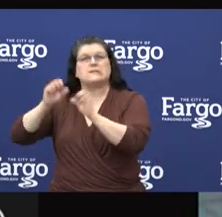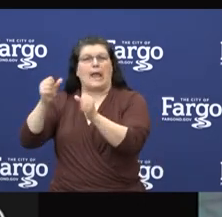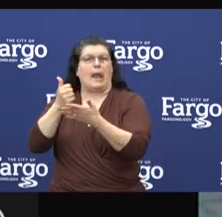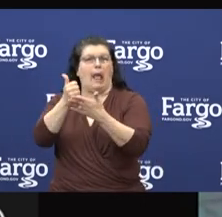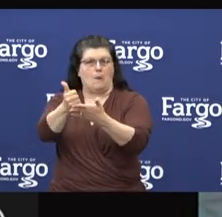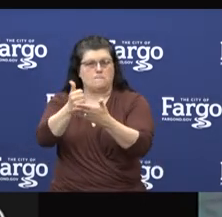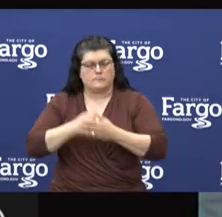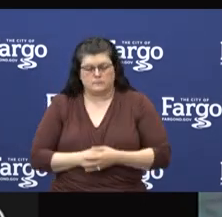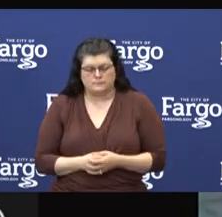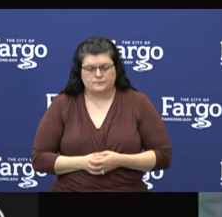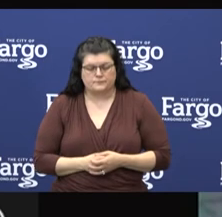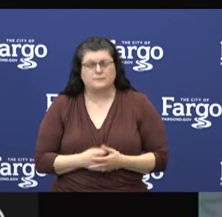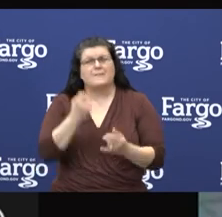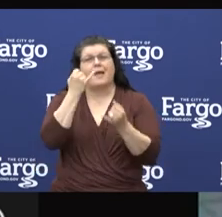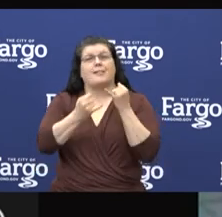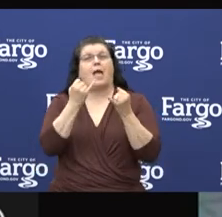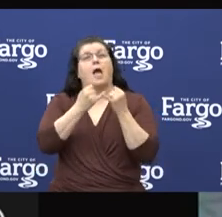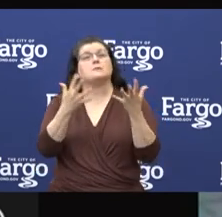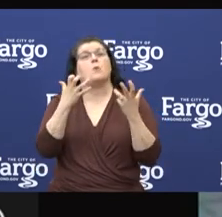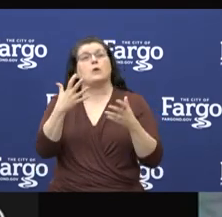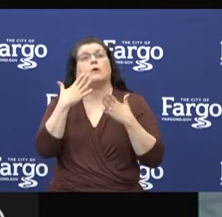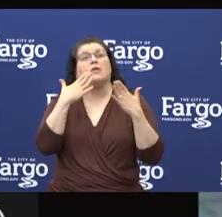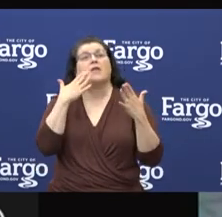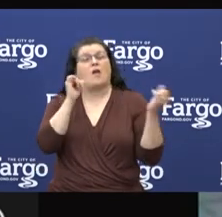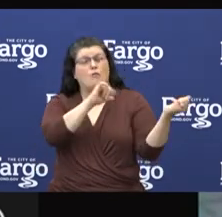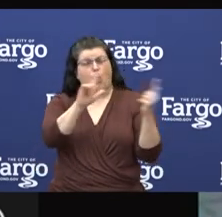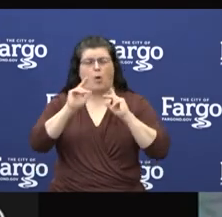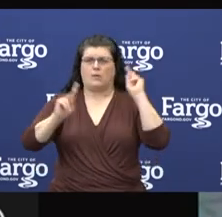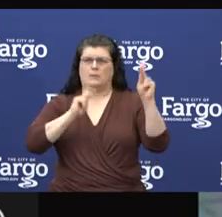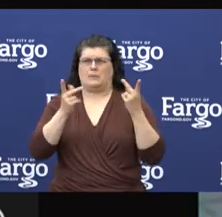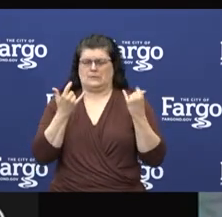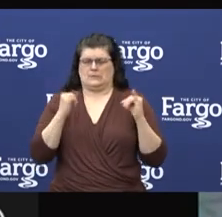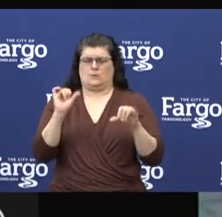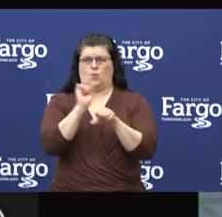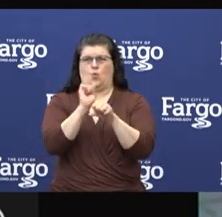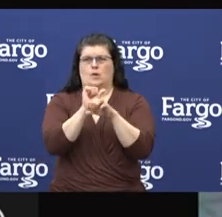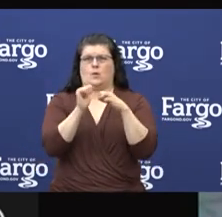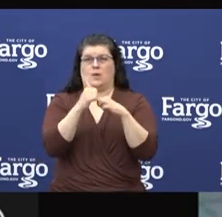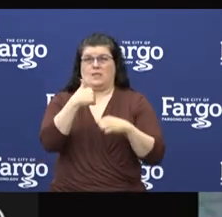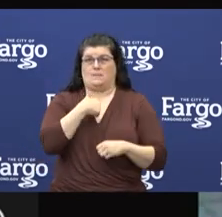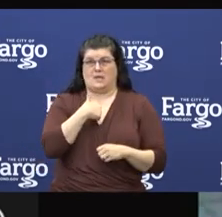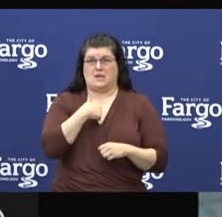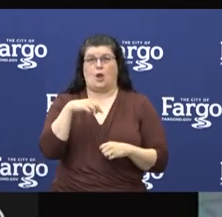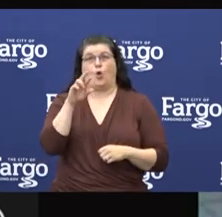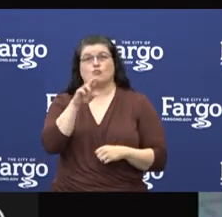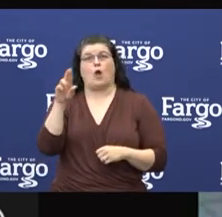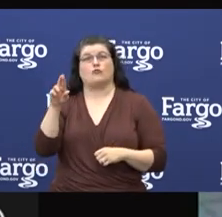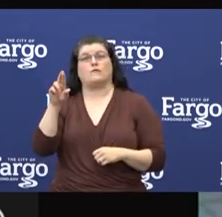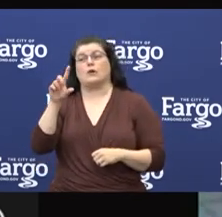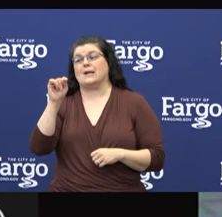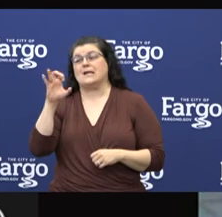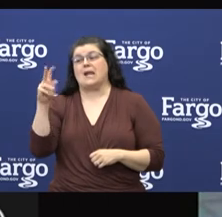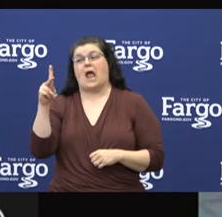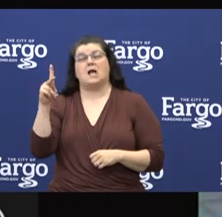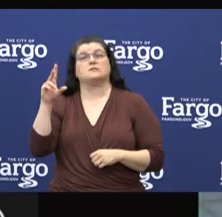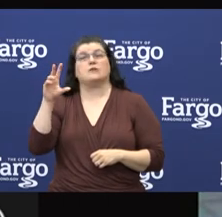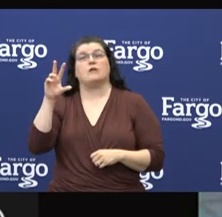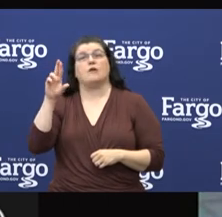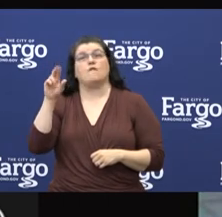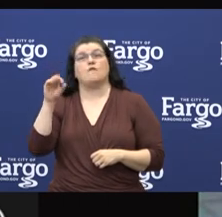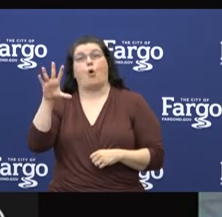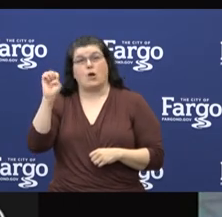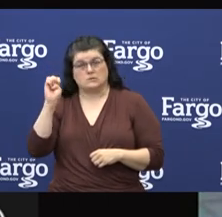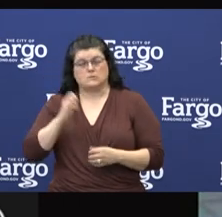Lastly, I'd like to thank all of those folks that continue to serve with me on the Red River Task Force. Your